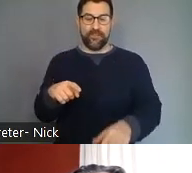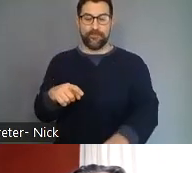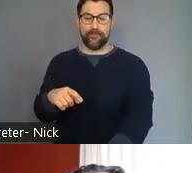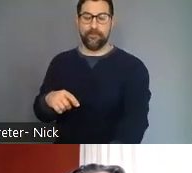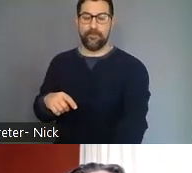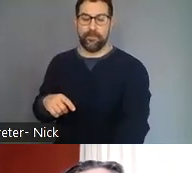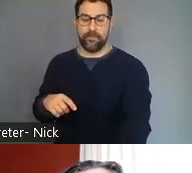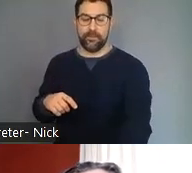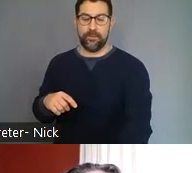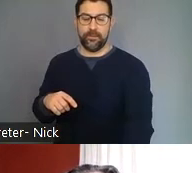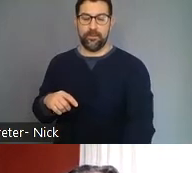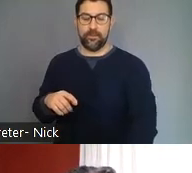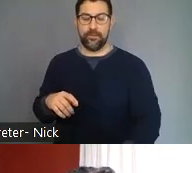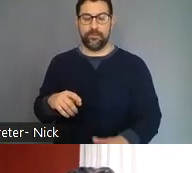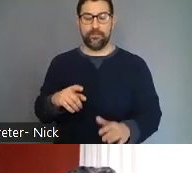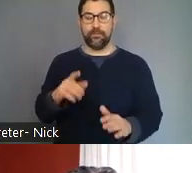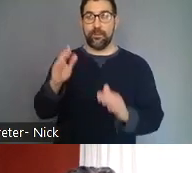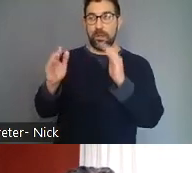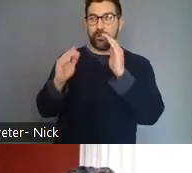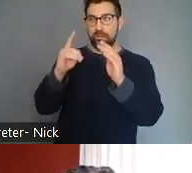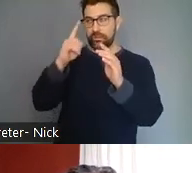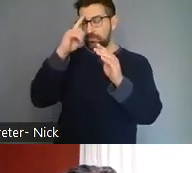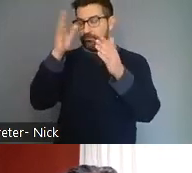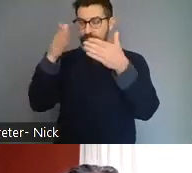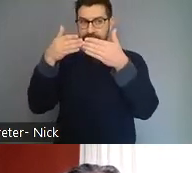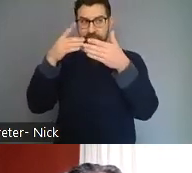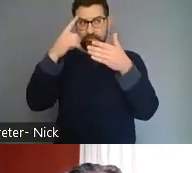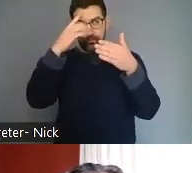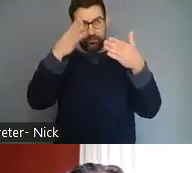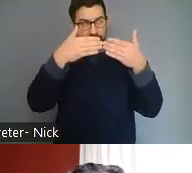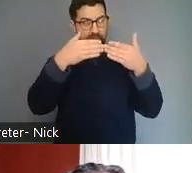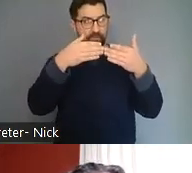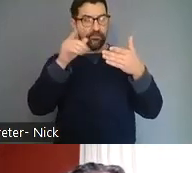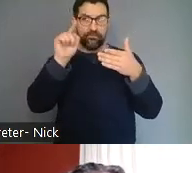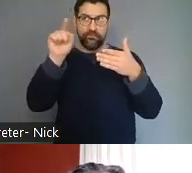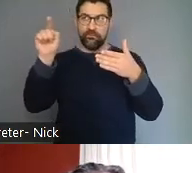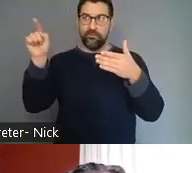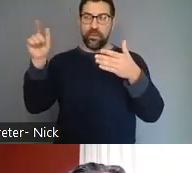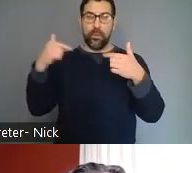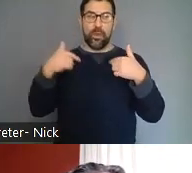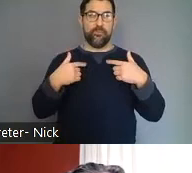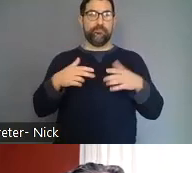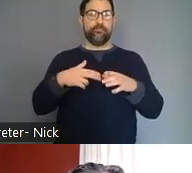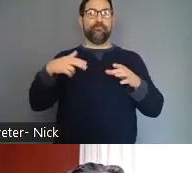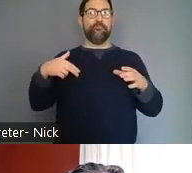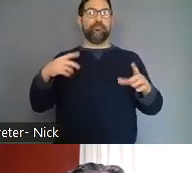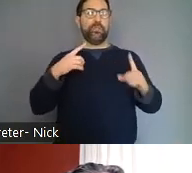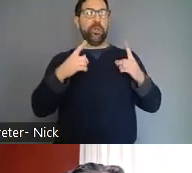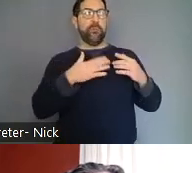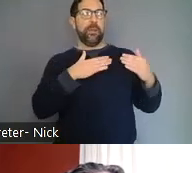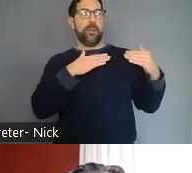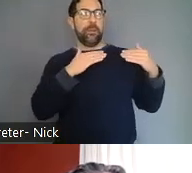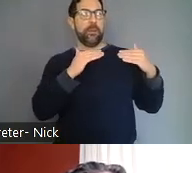of adults are closed-minded and whatnot. So I'm just gonna talk with amongst my